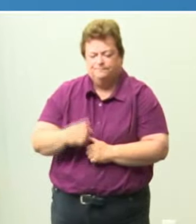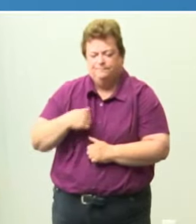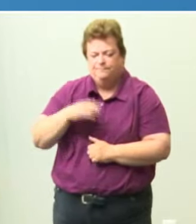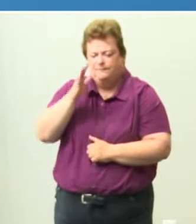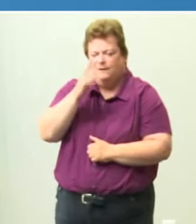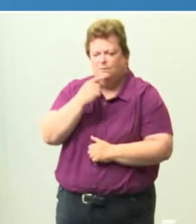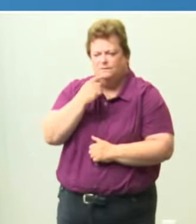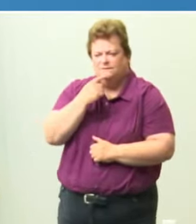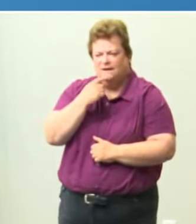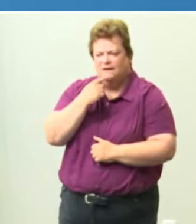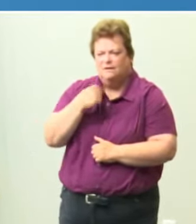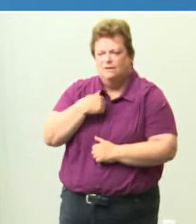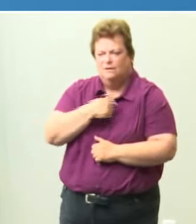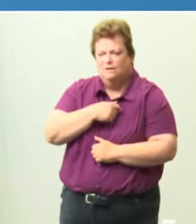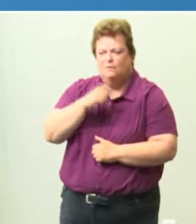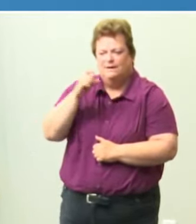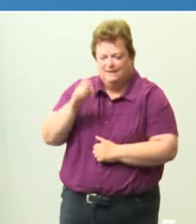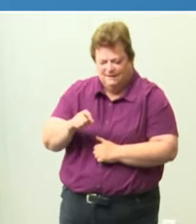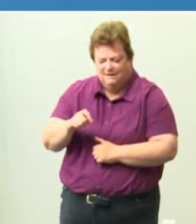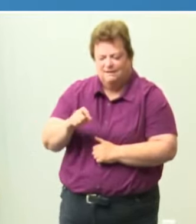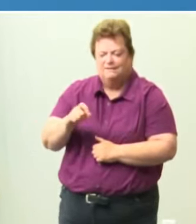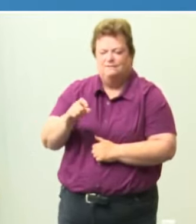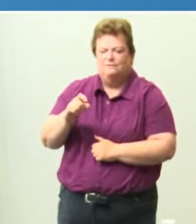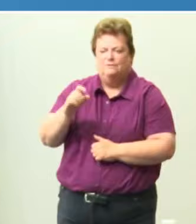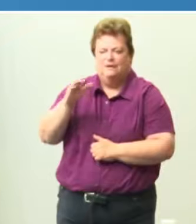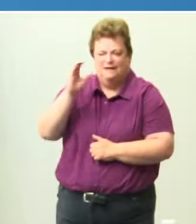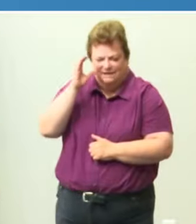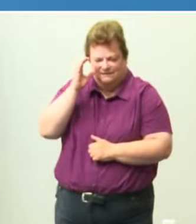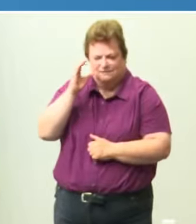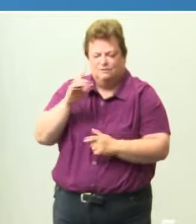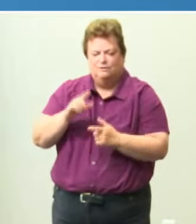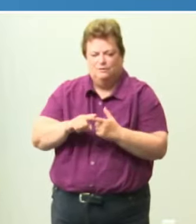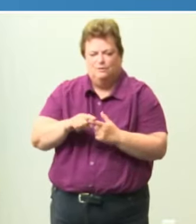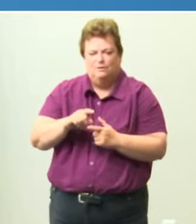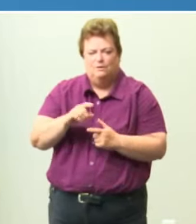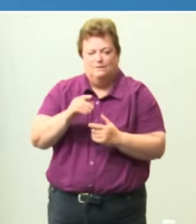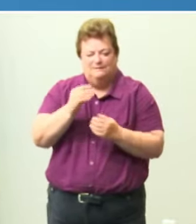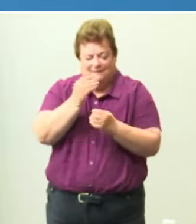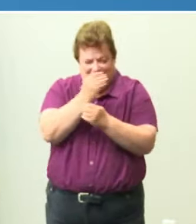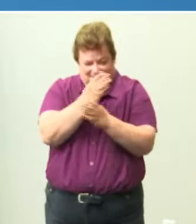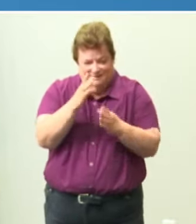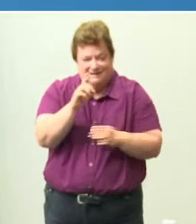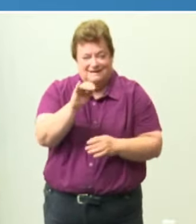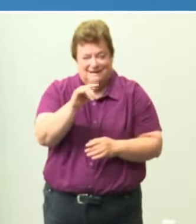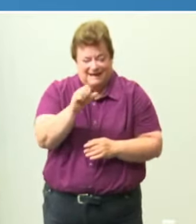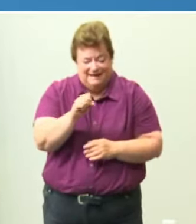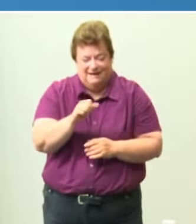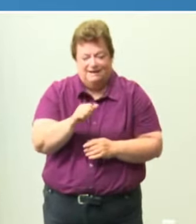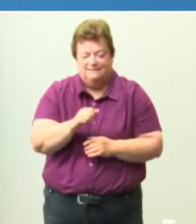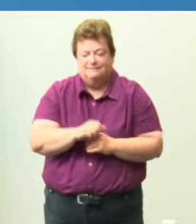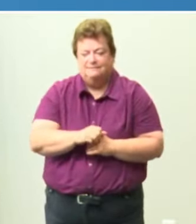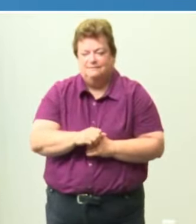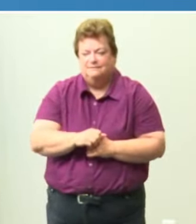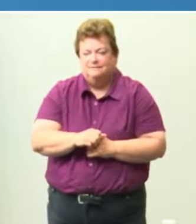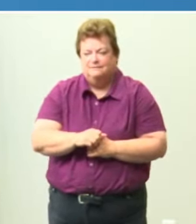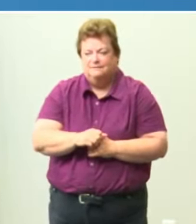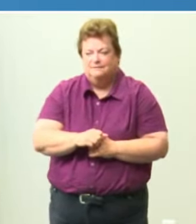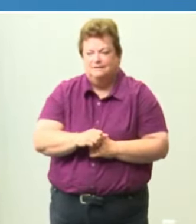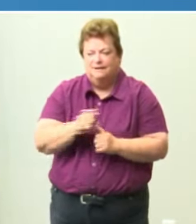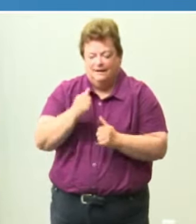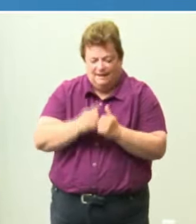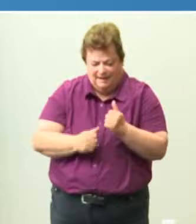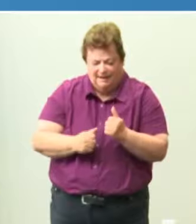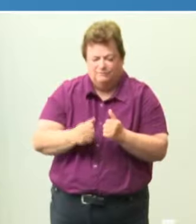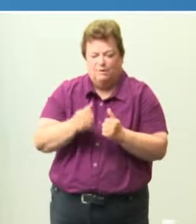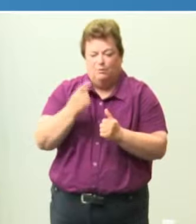say that we need to listen to this data, listen to them, because every